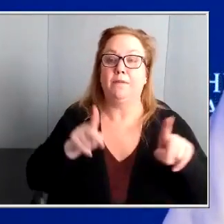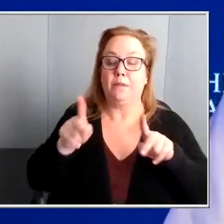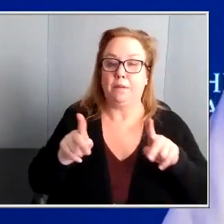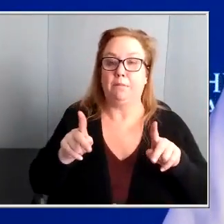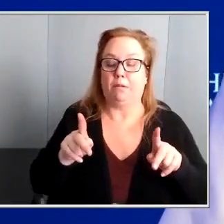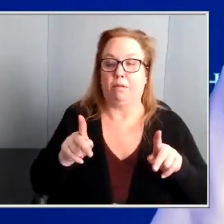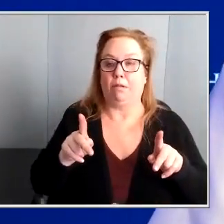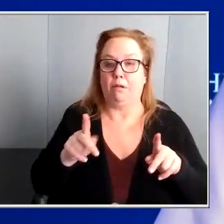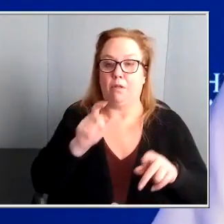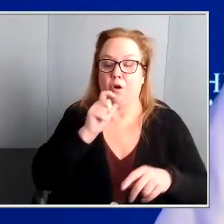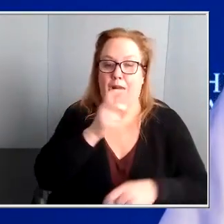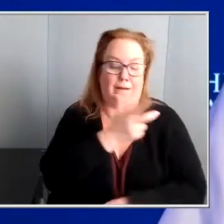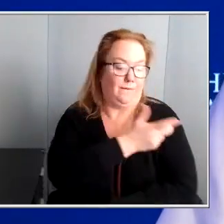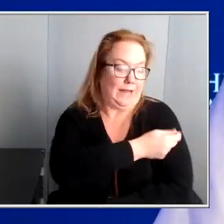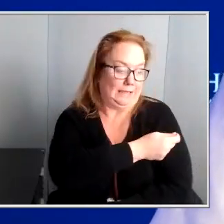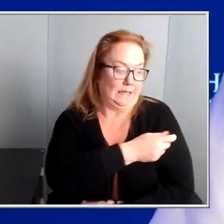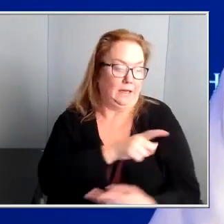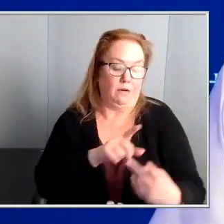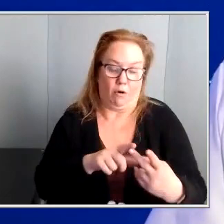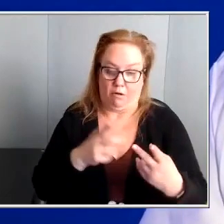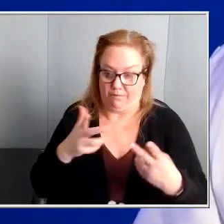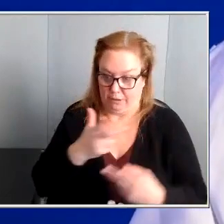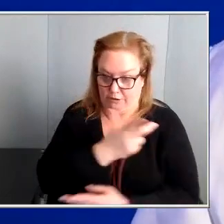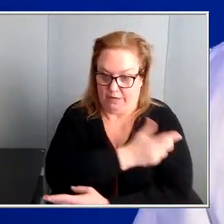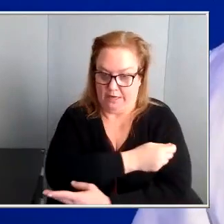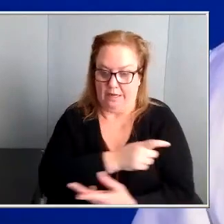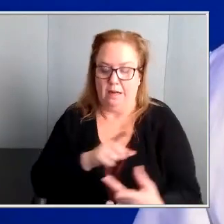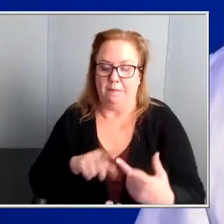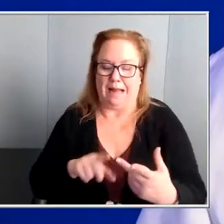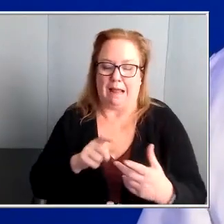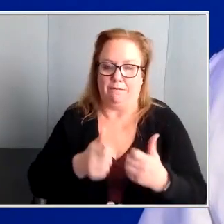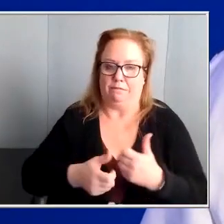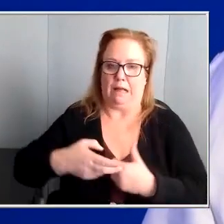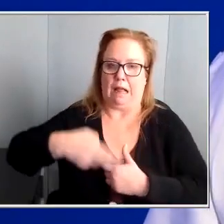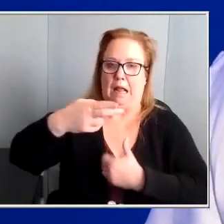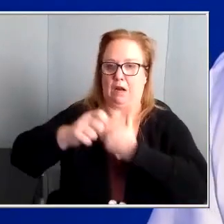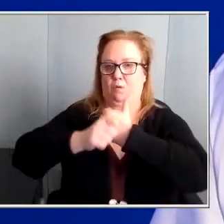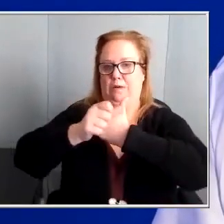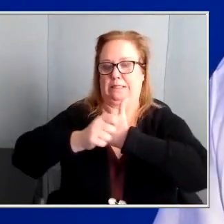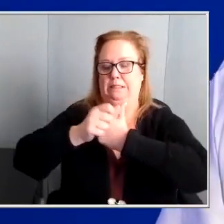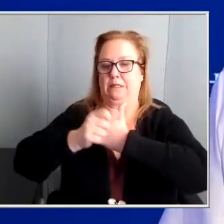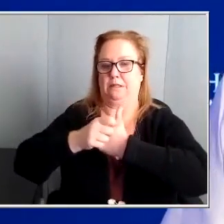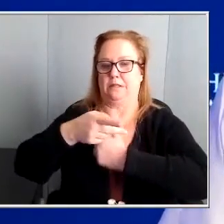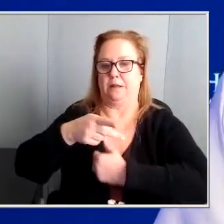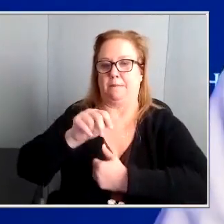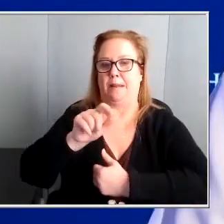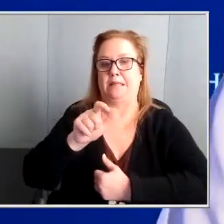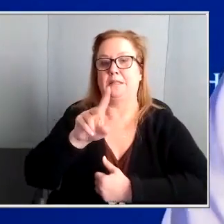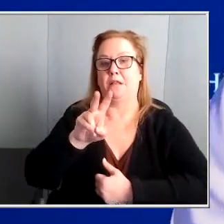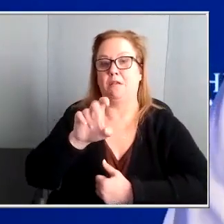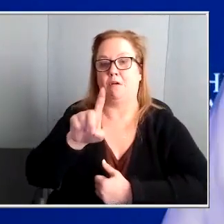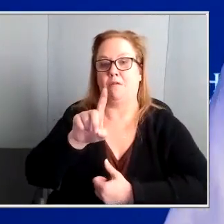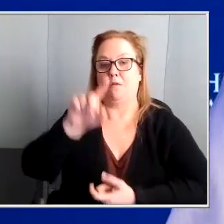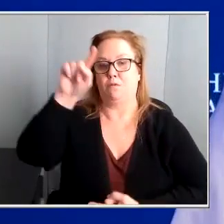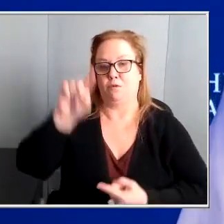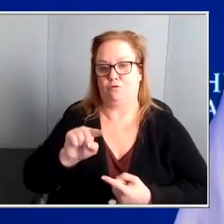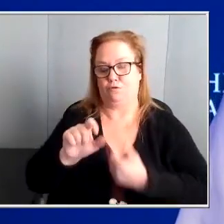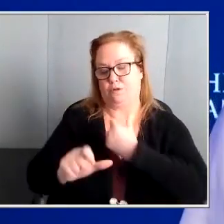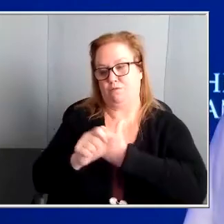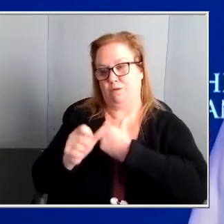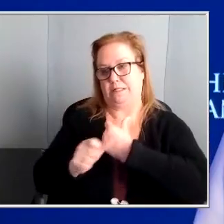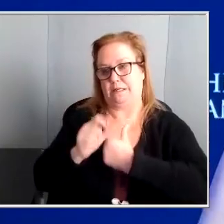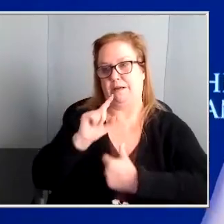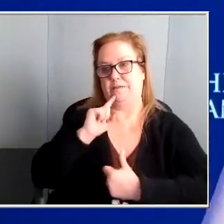either unvaccinated or vaccinated but have those significant risk factors that this drug is so vitally important to help reduce those risks of